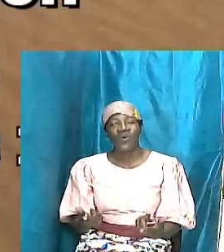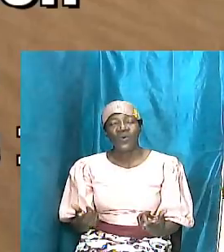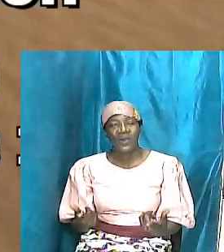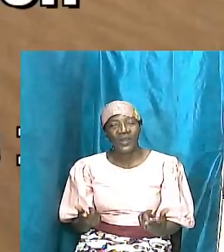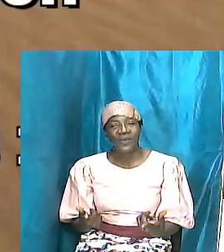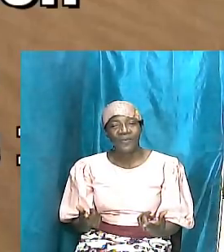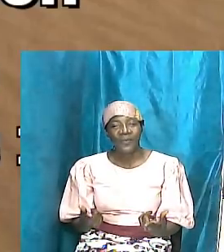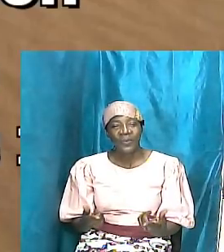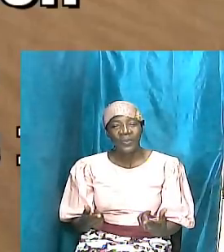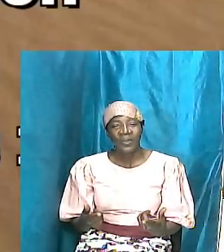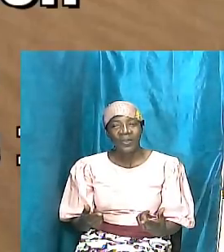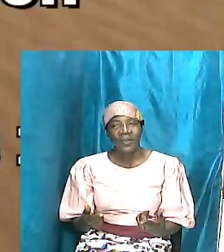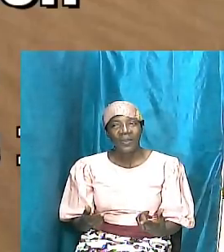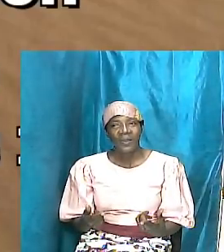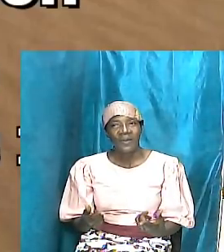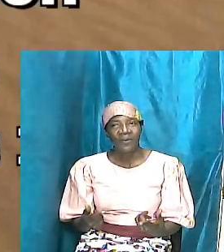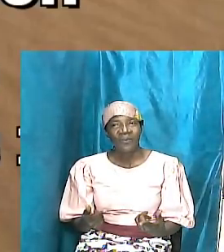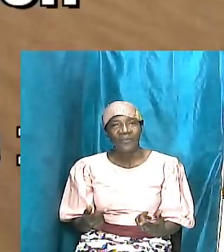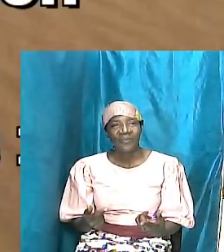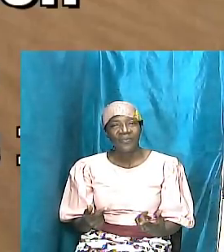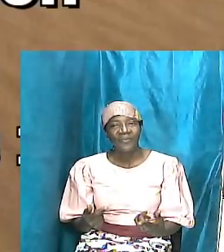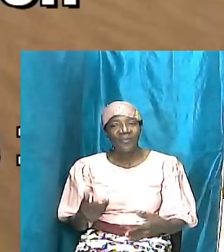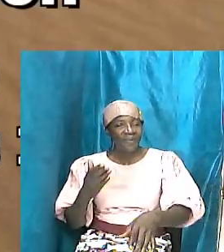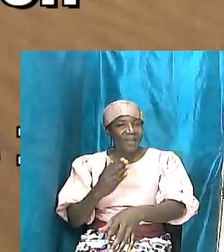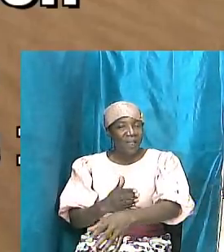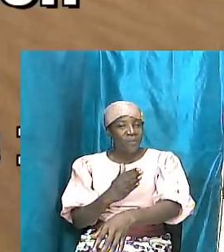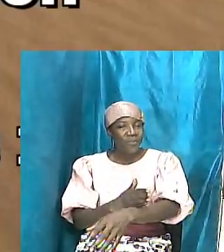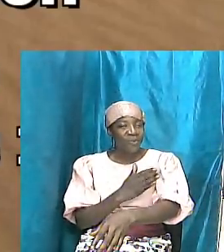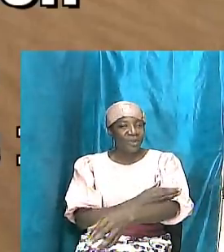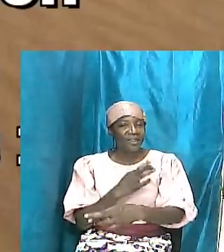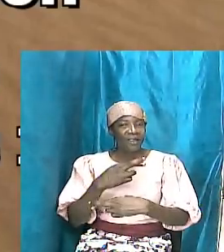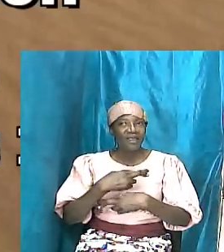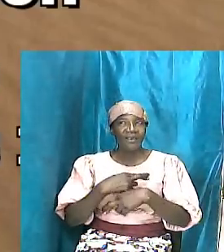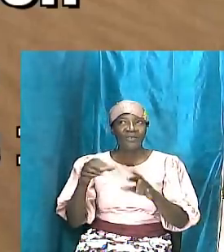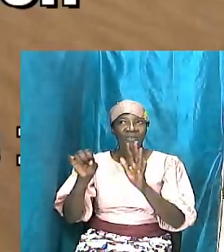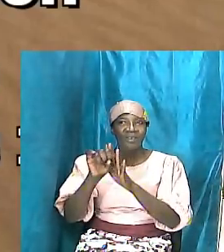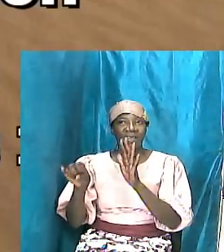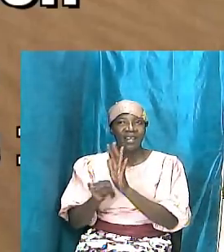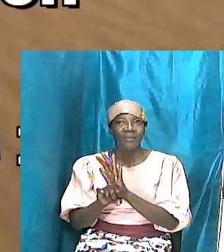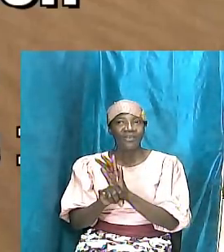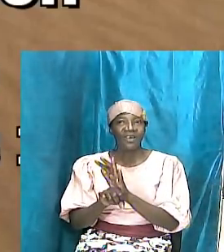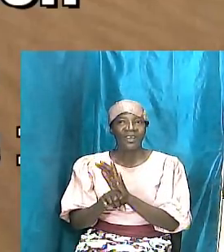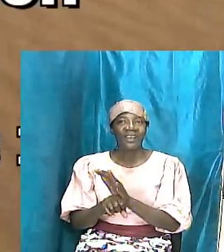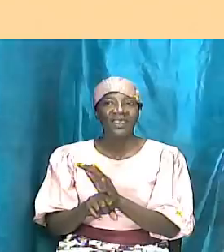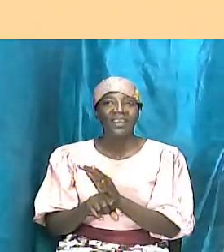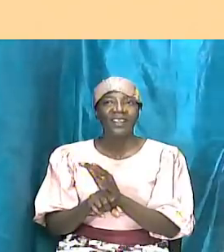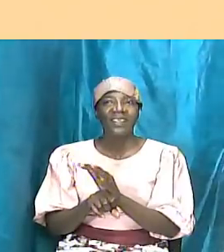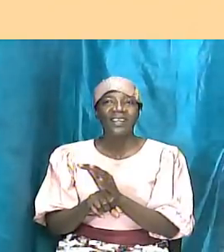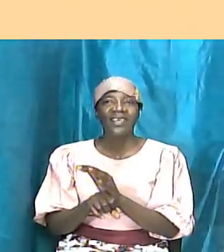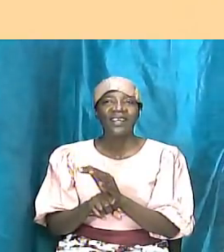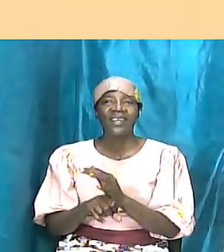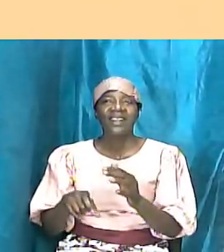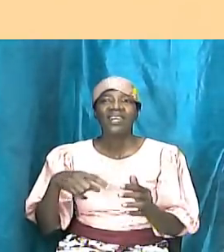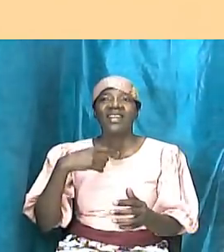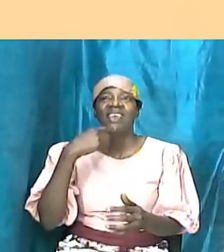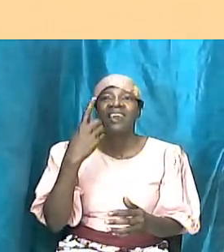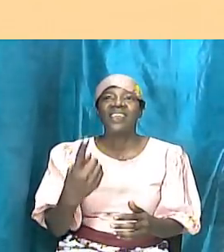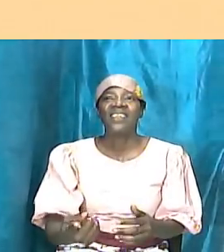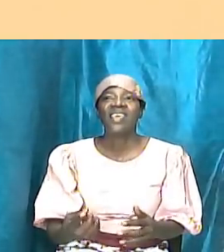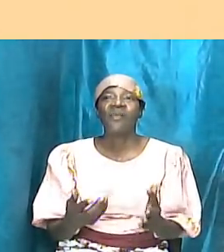whole process of redemption was outlined to them through